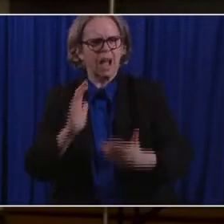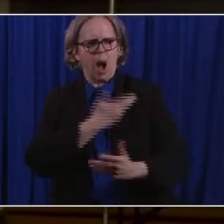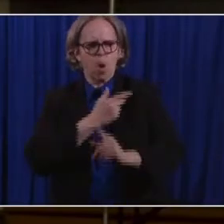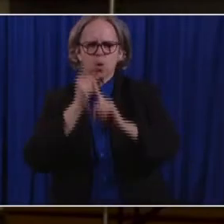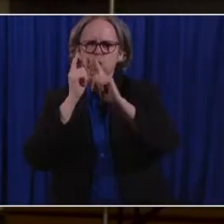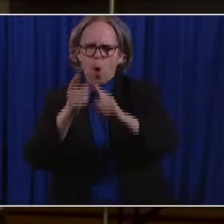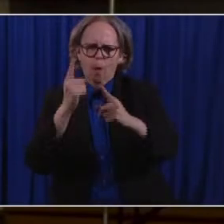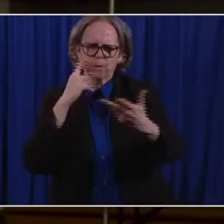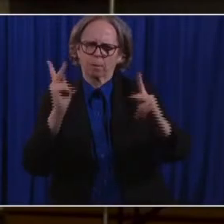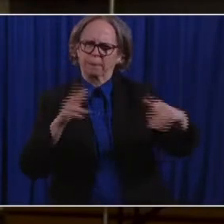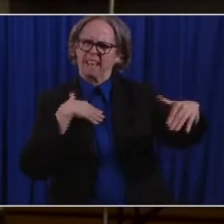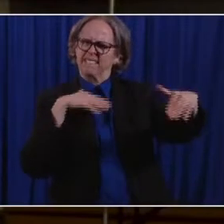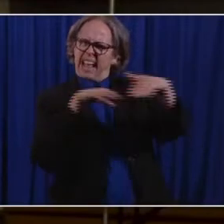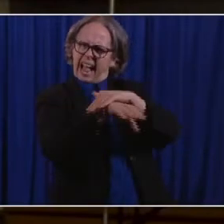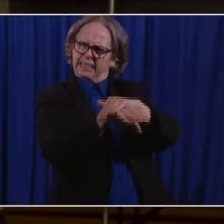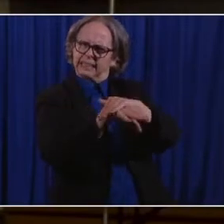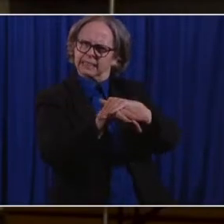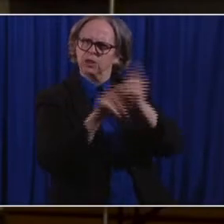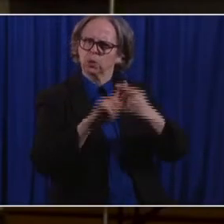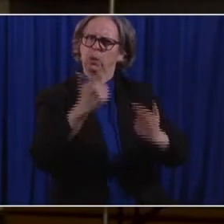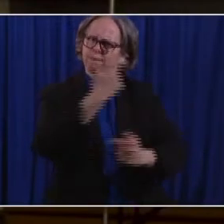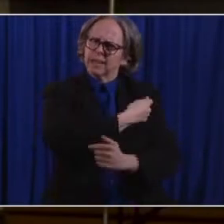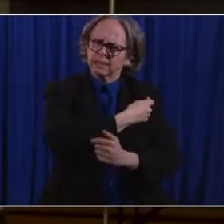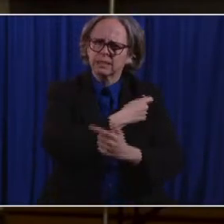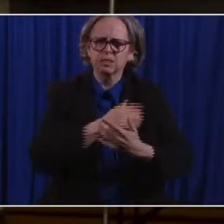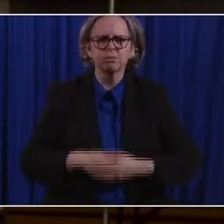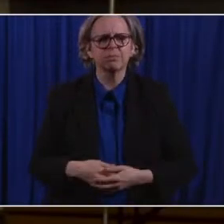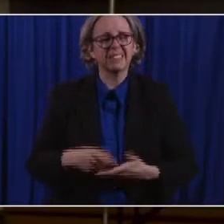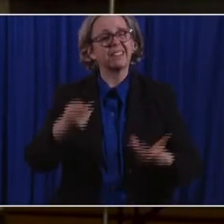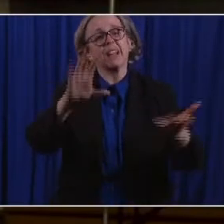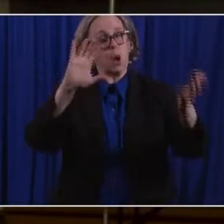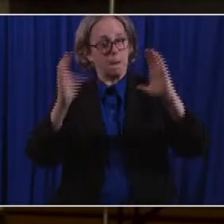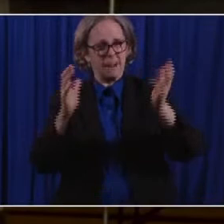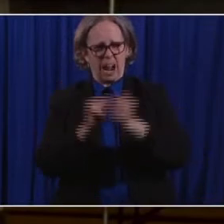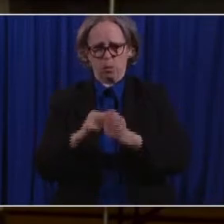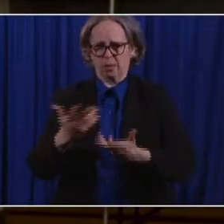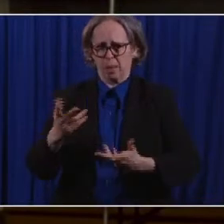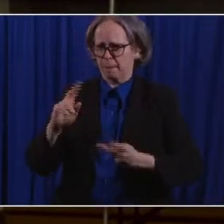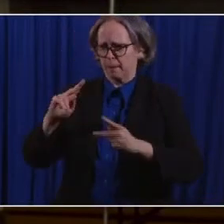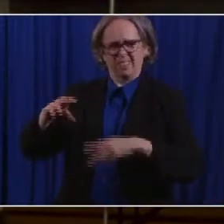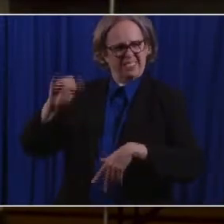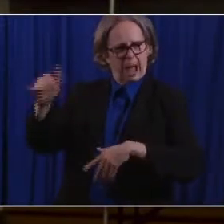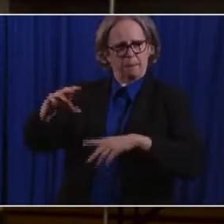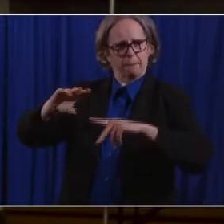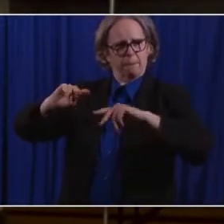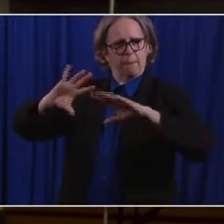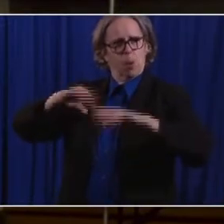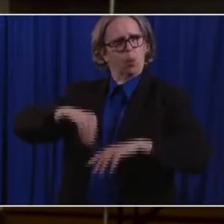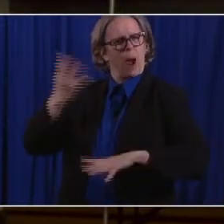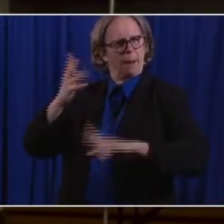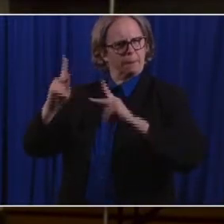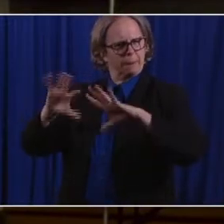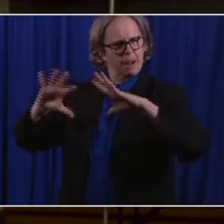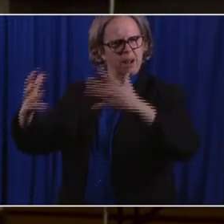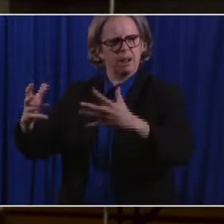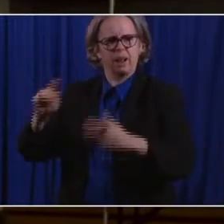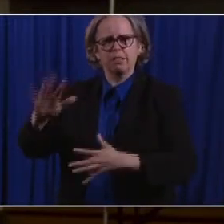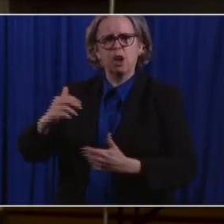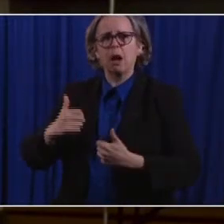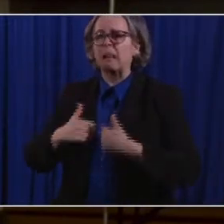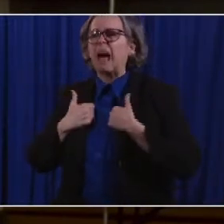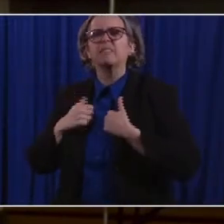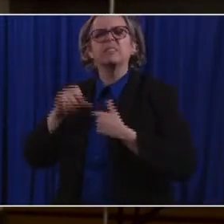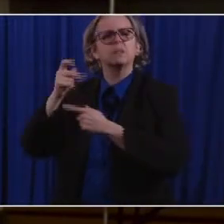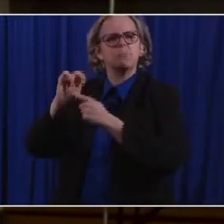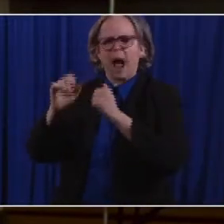Montgomery County's white population, for example, we know that they have a longer lifespan, experience less violence, experience